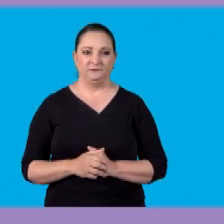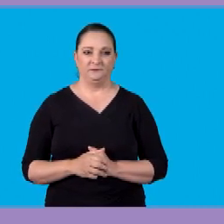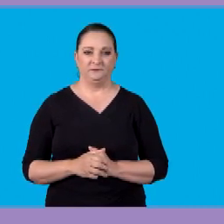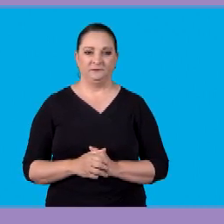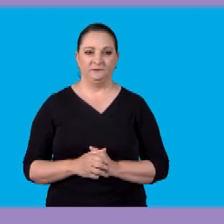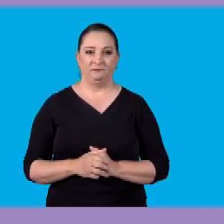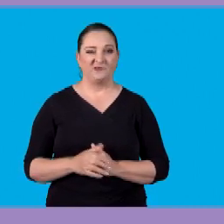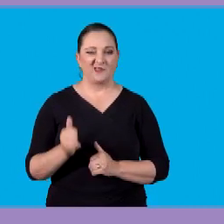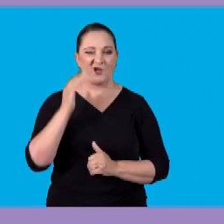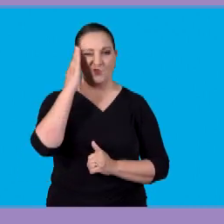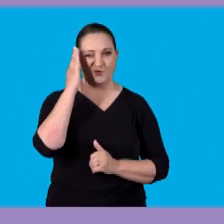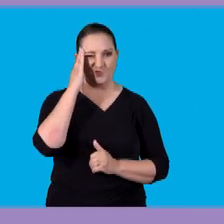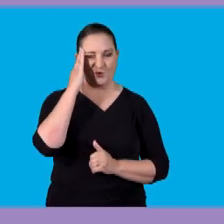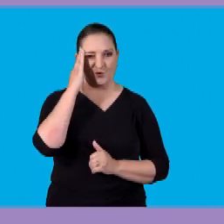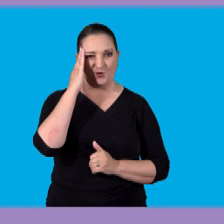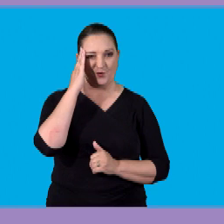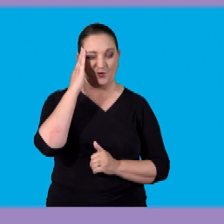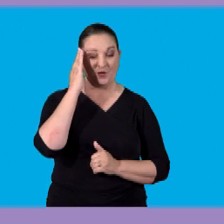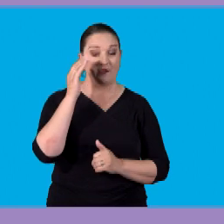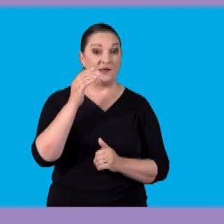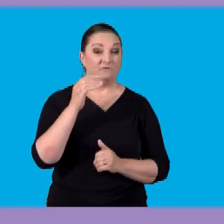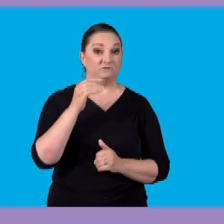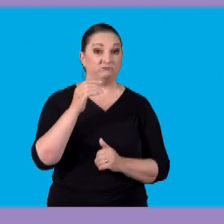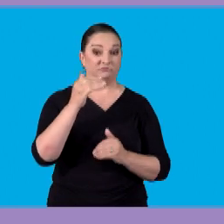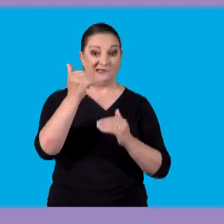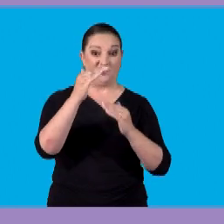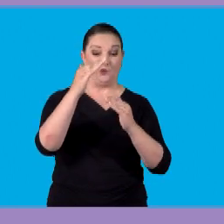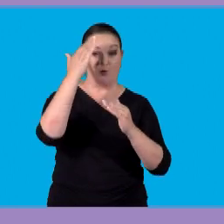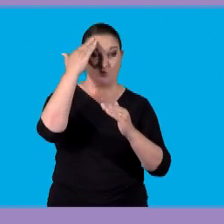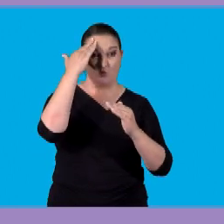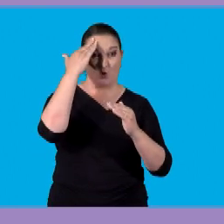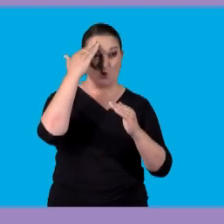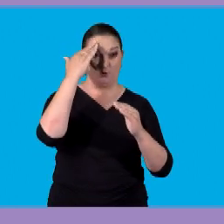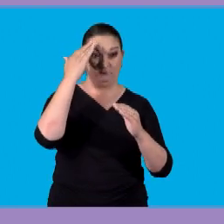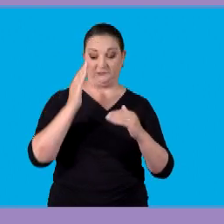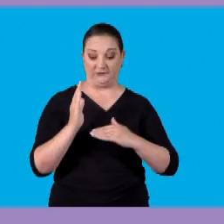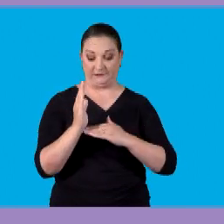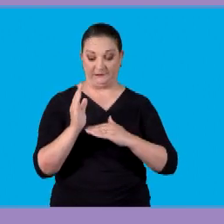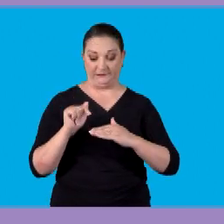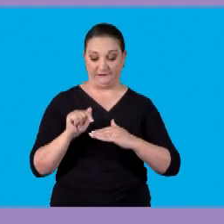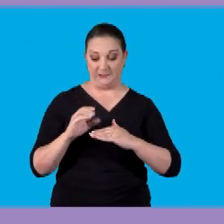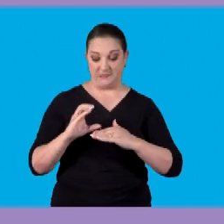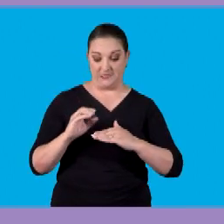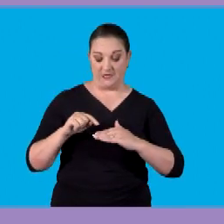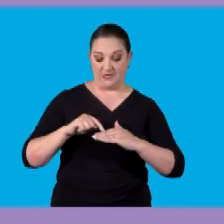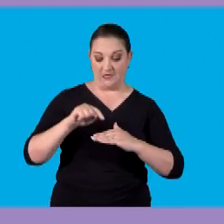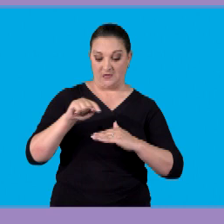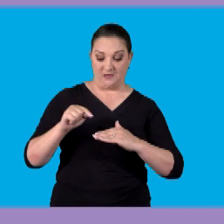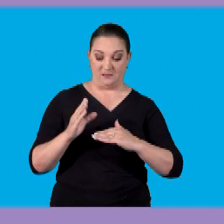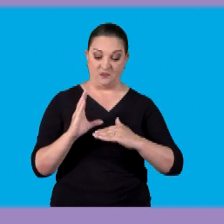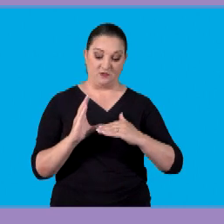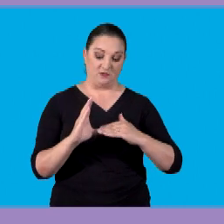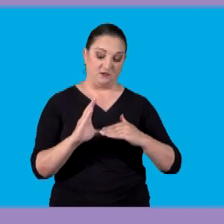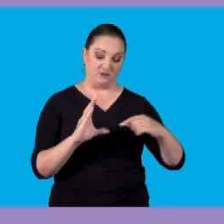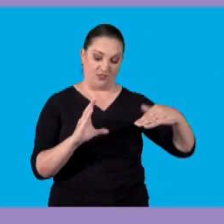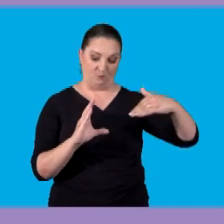B. So since as well we know that the angles are 90 degrees, we know that angle C is 90 degrees, that means when